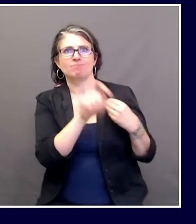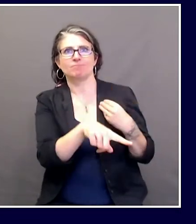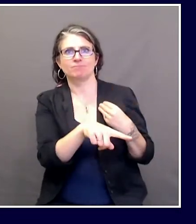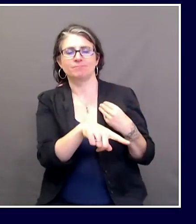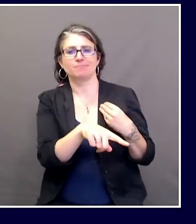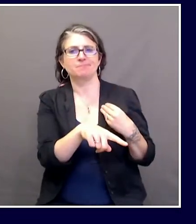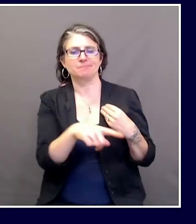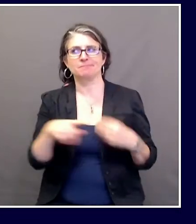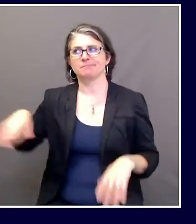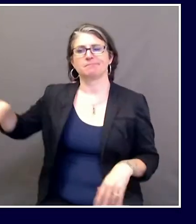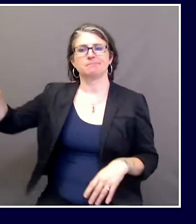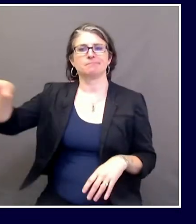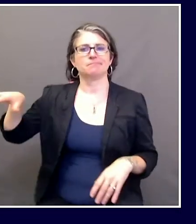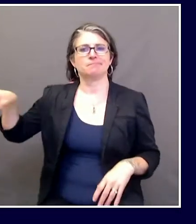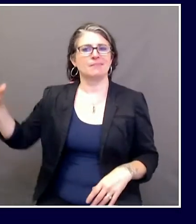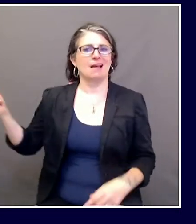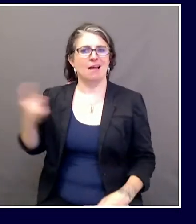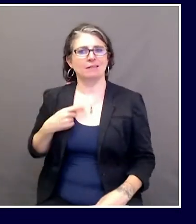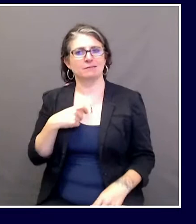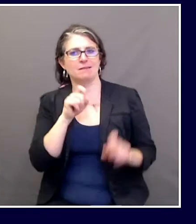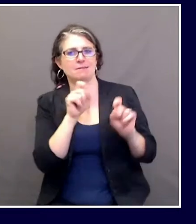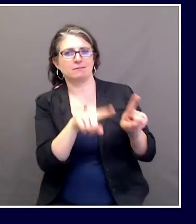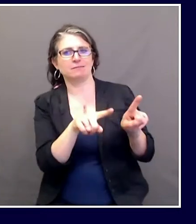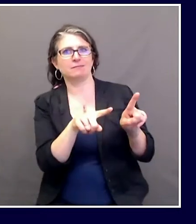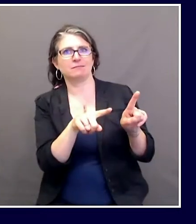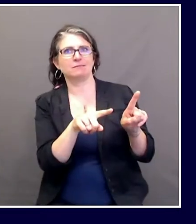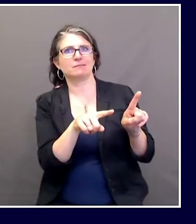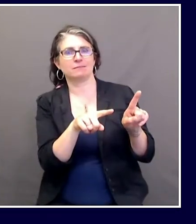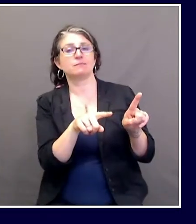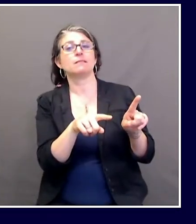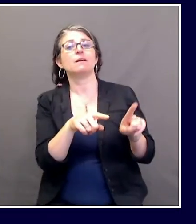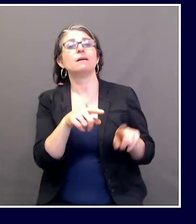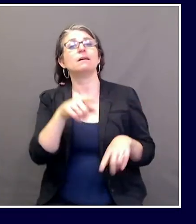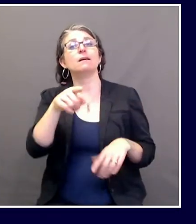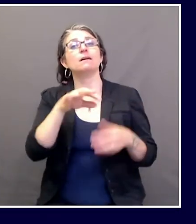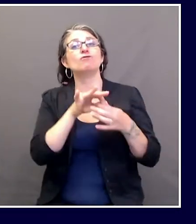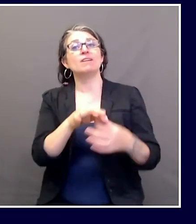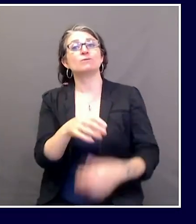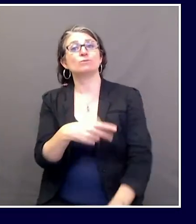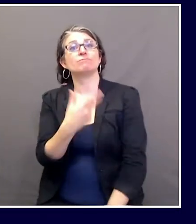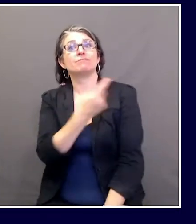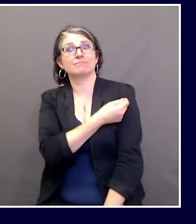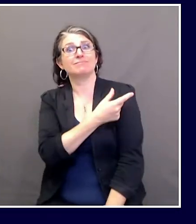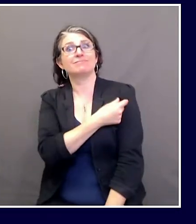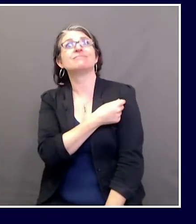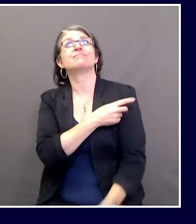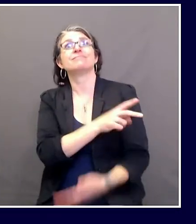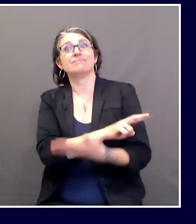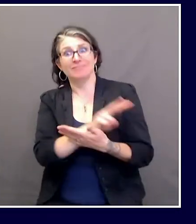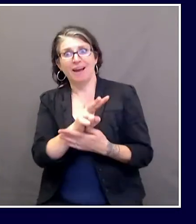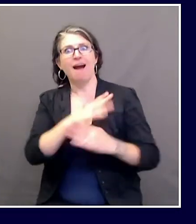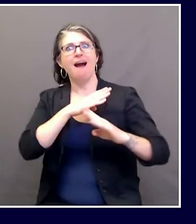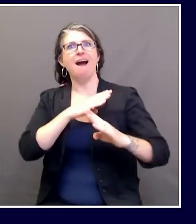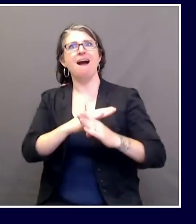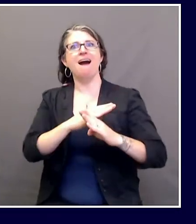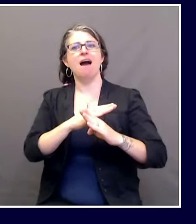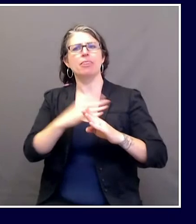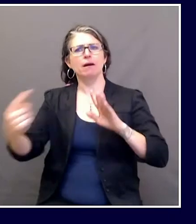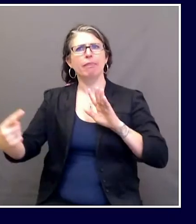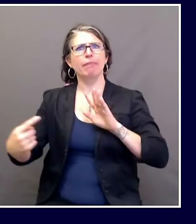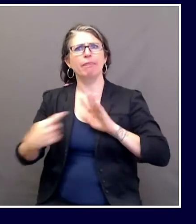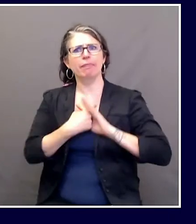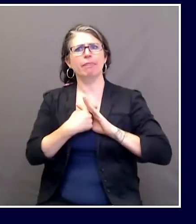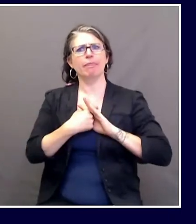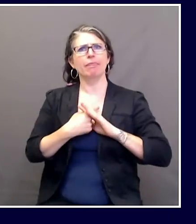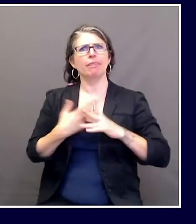of breakthrough cases, has that varied depending on which vaccine people have received? And a listener had asked if there's a